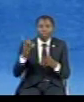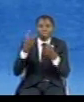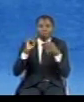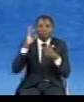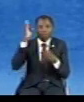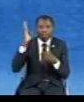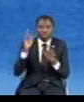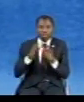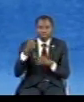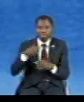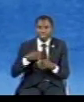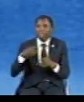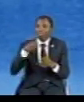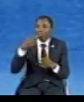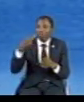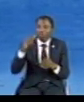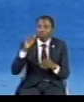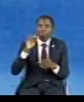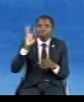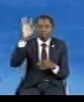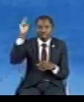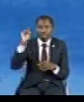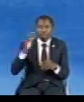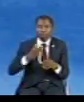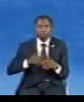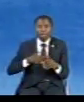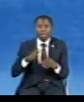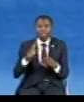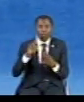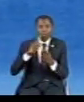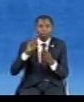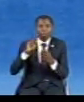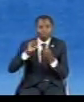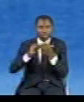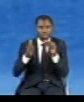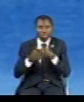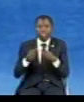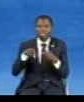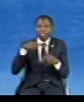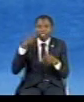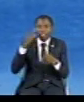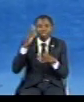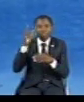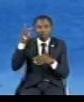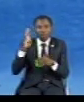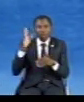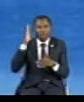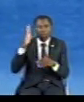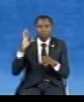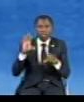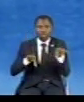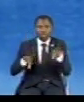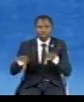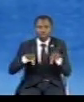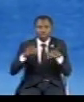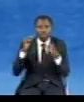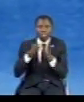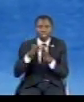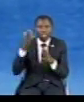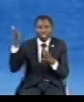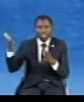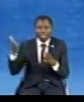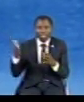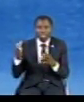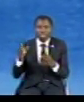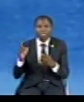now told him my problems. Then he now told me, okay, don't worry, that God is going to do it. Then he now directed me to that Divine